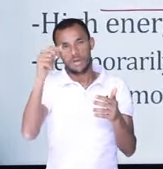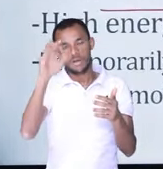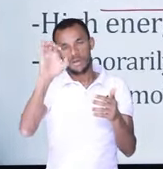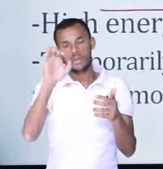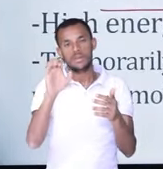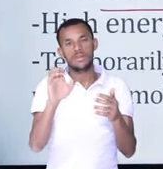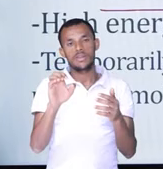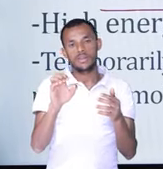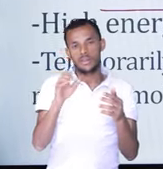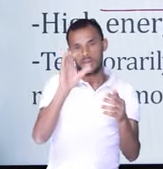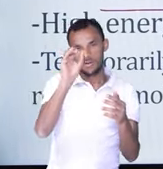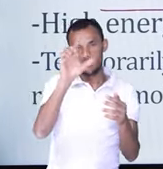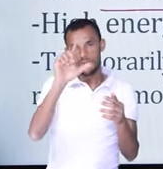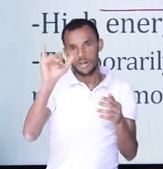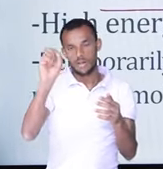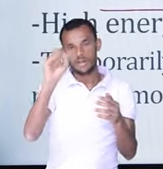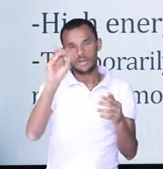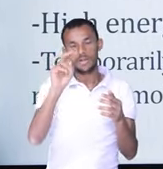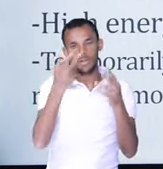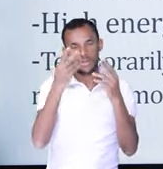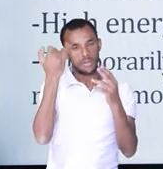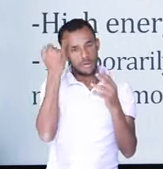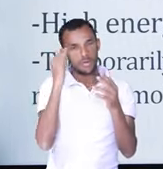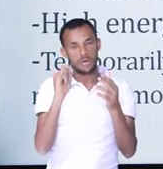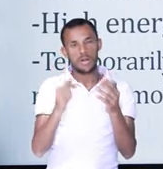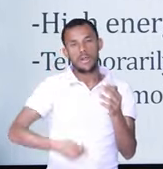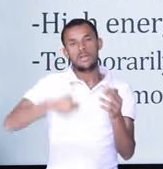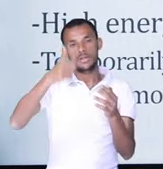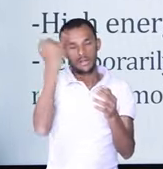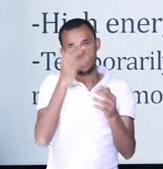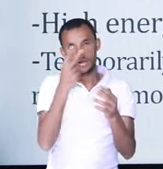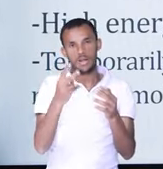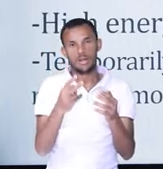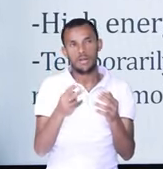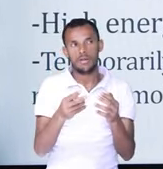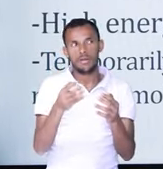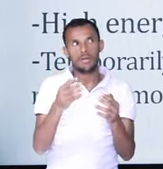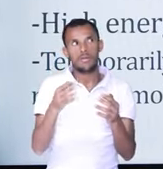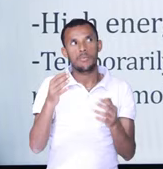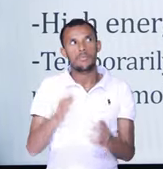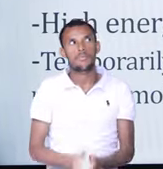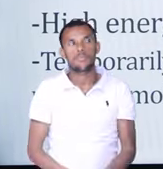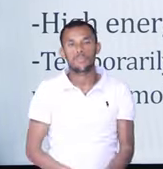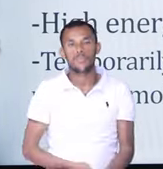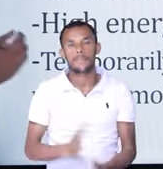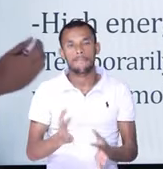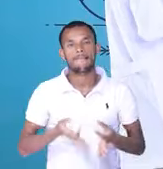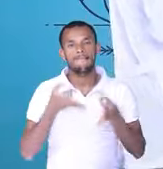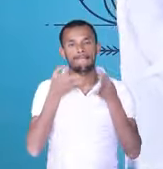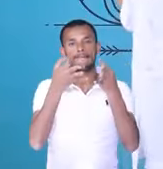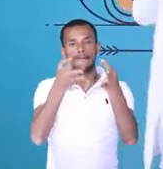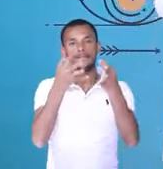point of view. The other point here is transition state theory. By the way, look